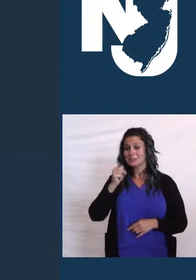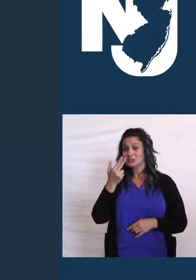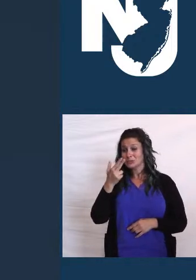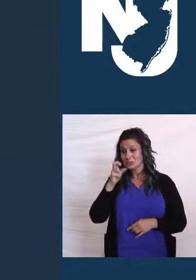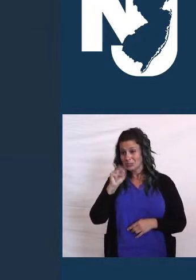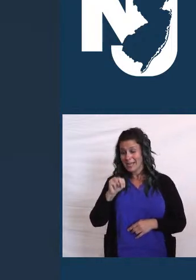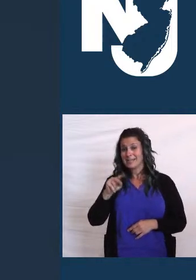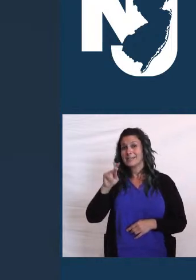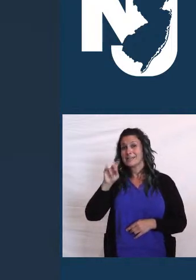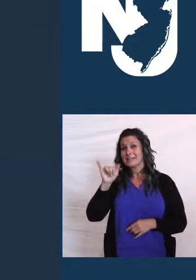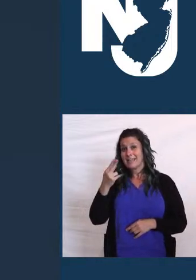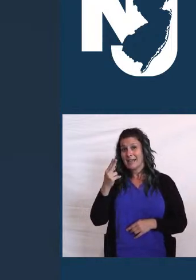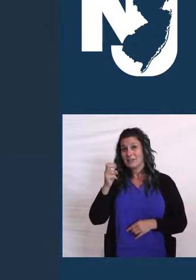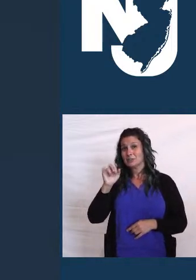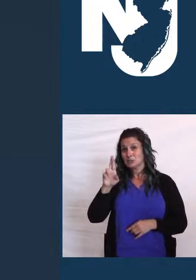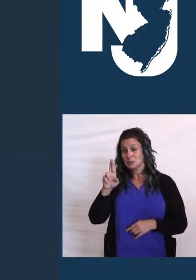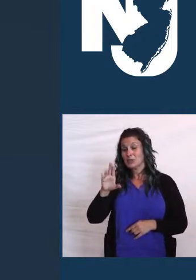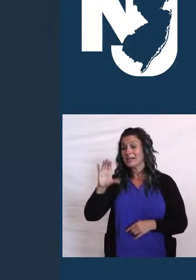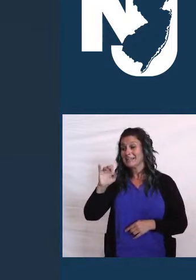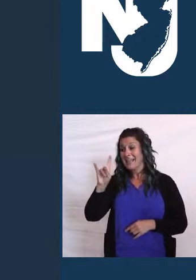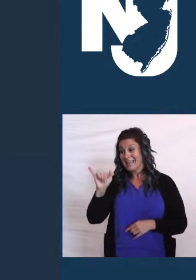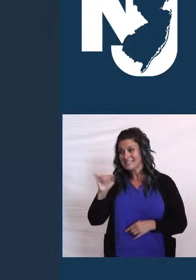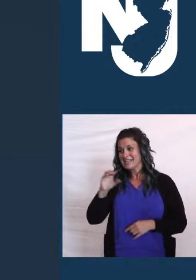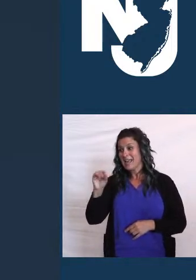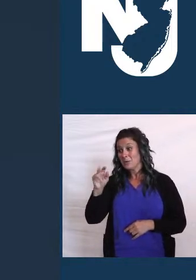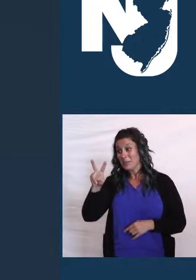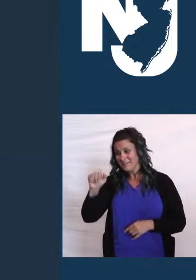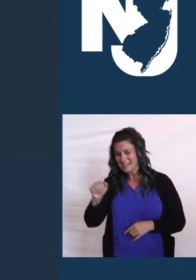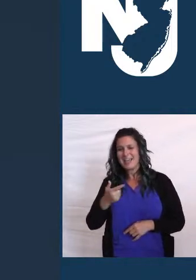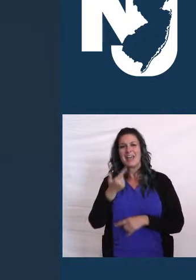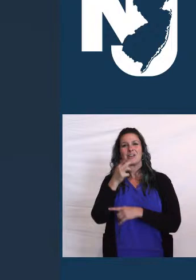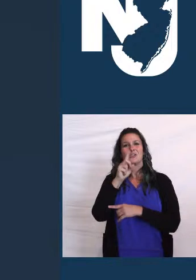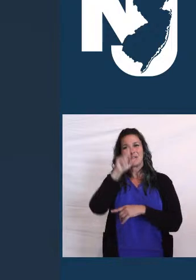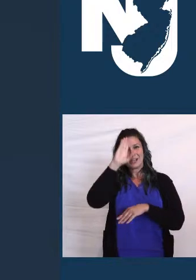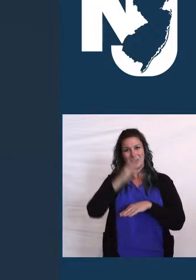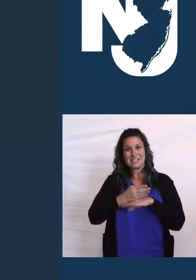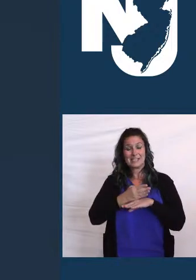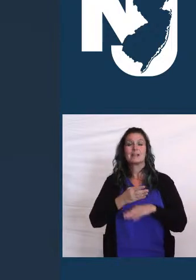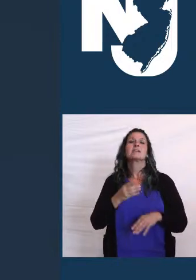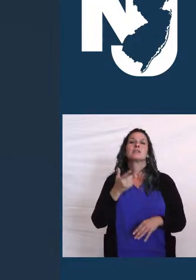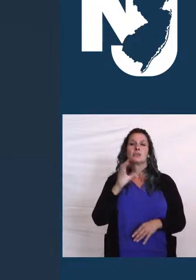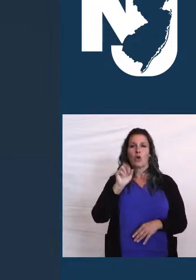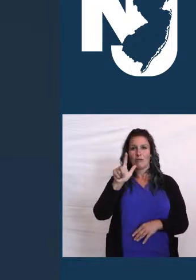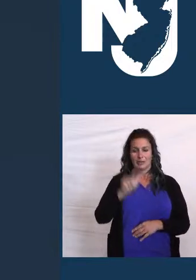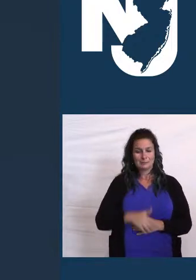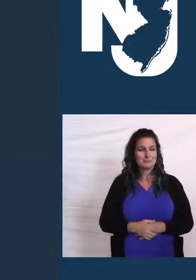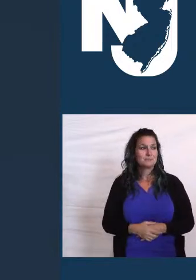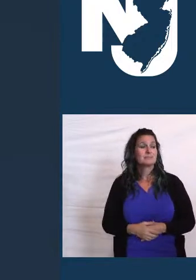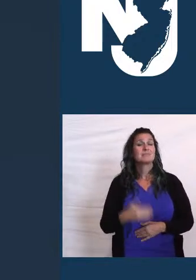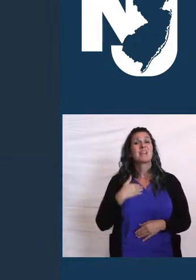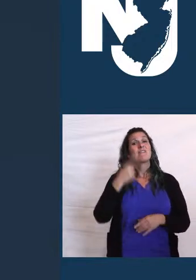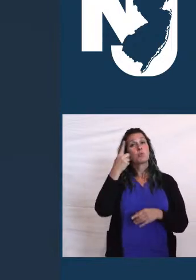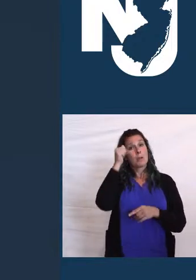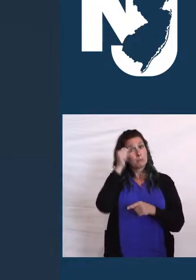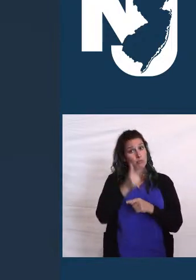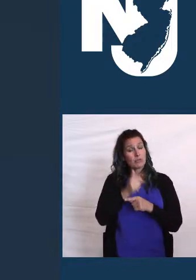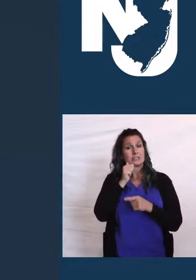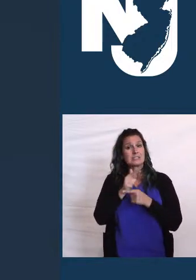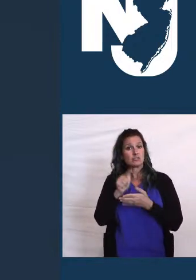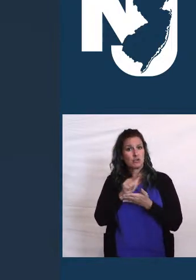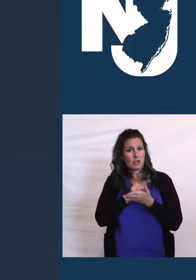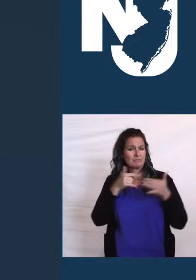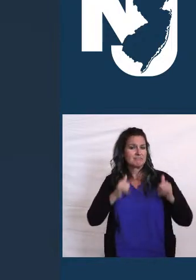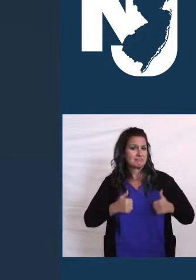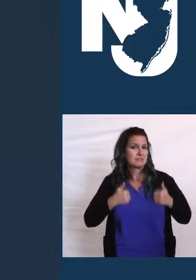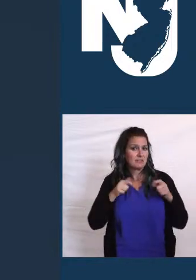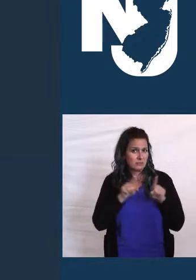Kenneth Jr., Cassidy, and Olivia, and great-grandson Carter. She also left behind her brother and sister-in-law, Carmen and